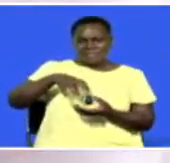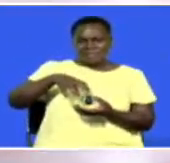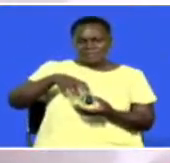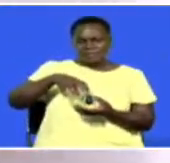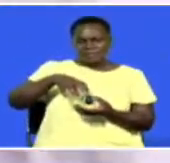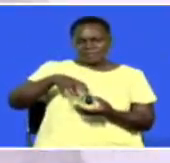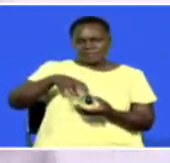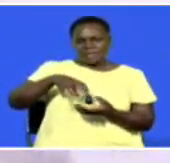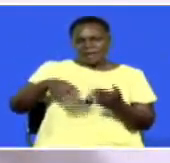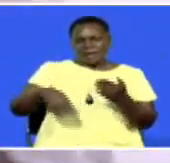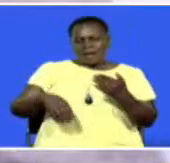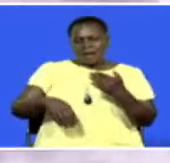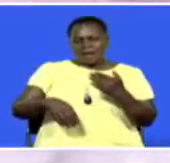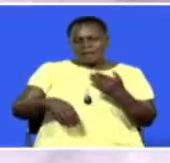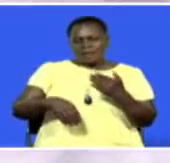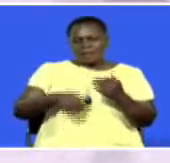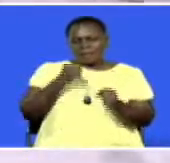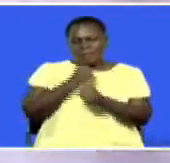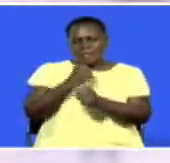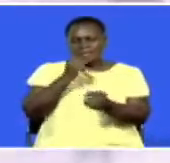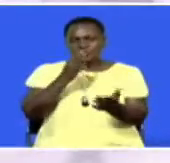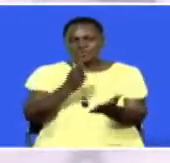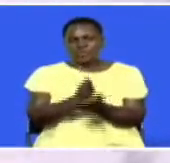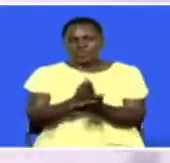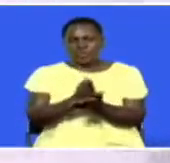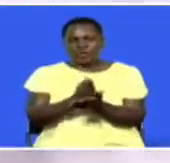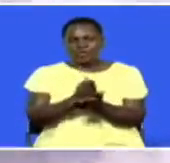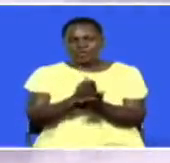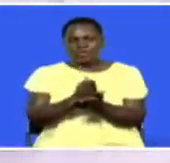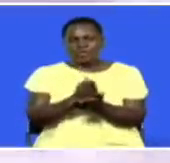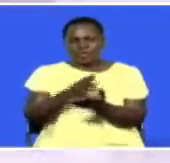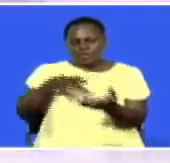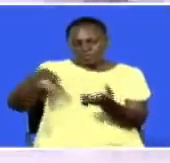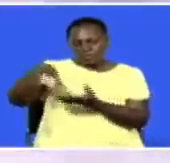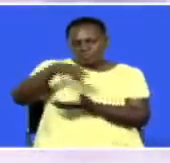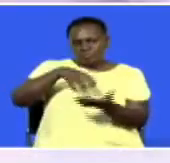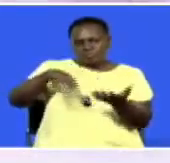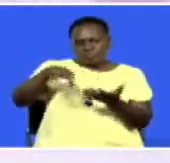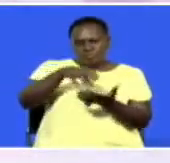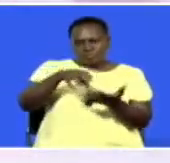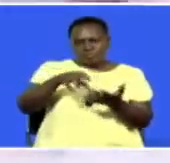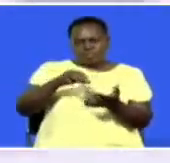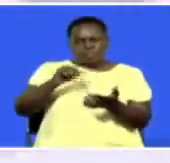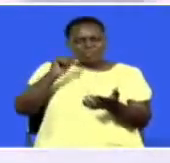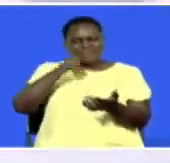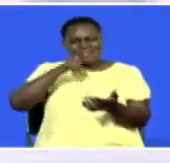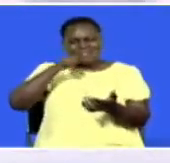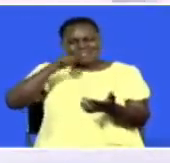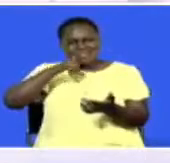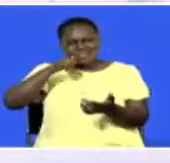just to make sure that the ingredients mix really nicely.